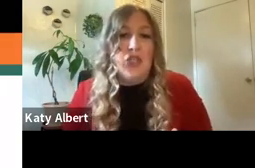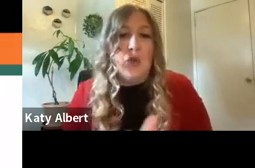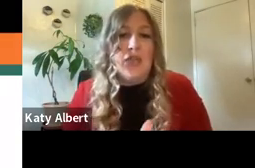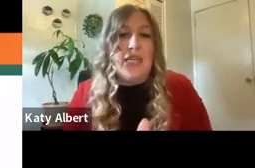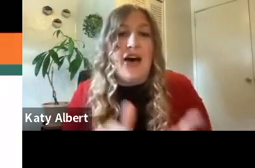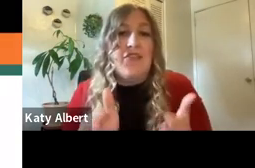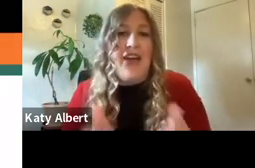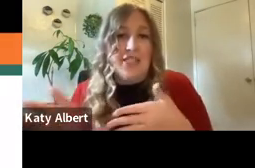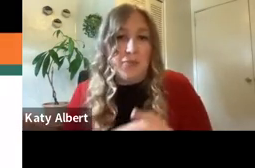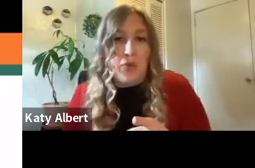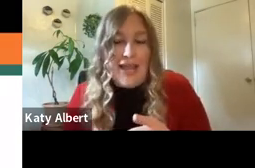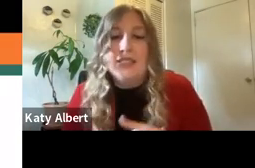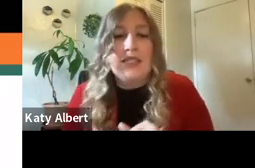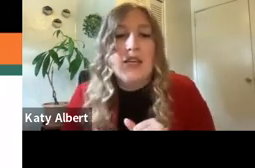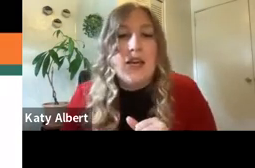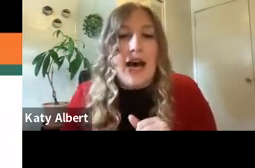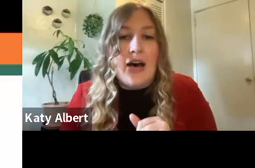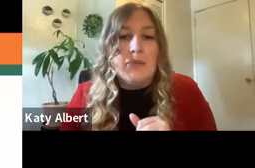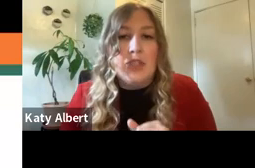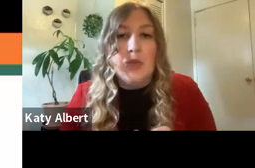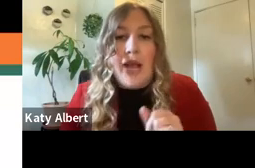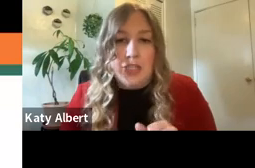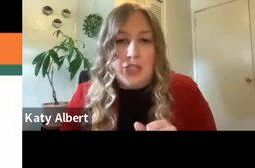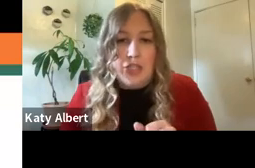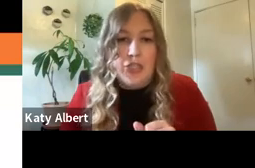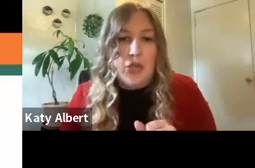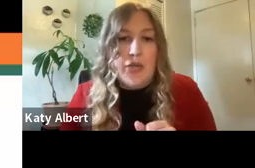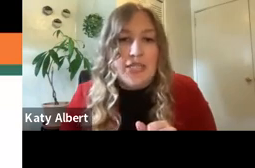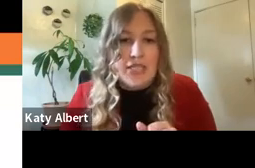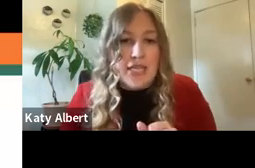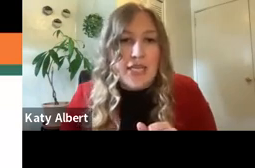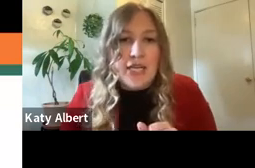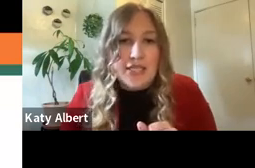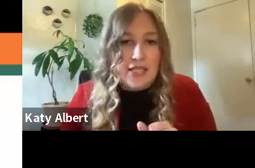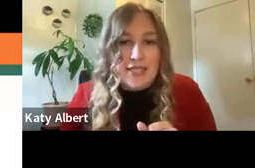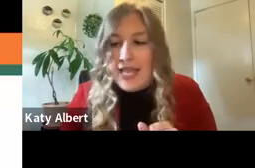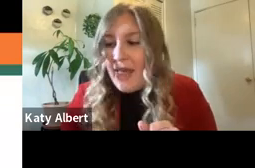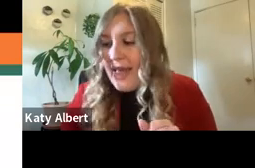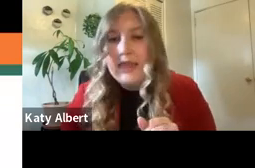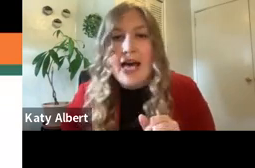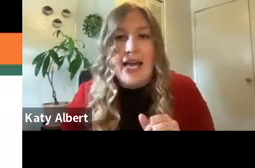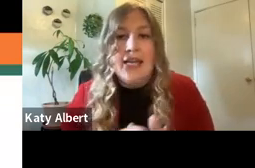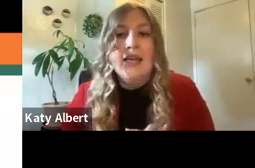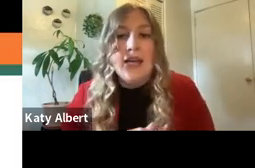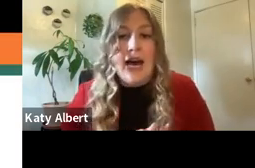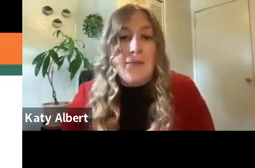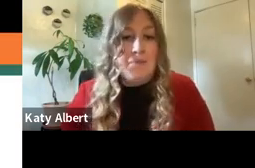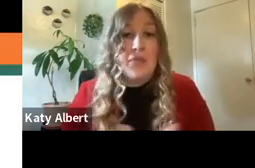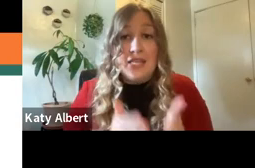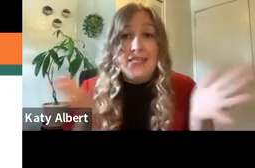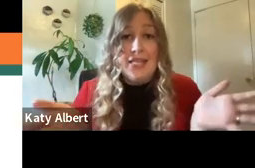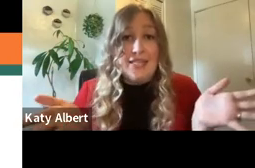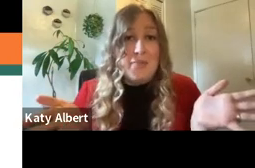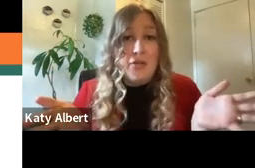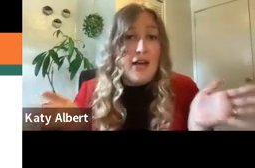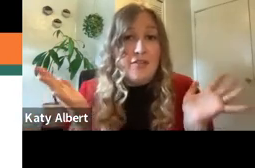us to the Eventbrite to register. So you can see here, it's the same headline.